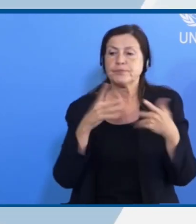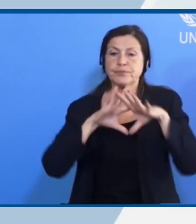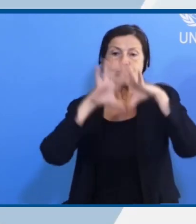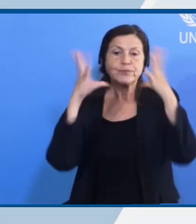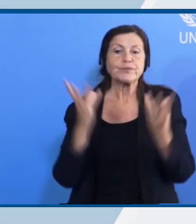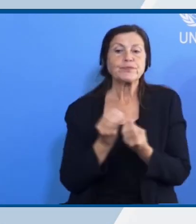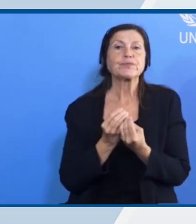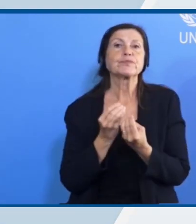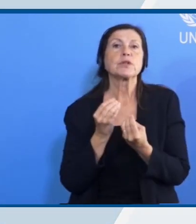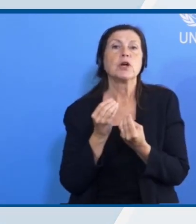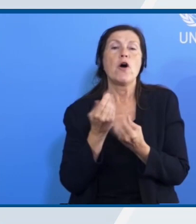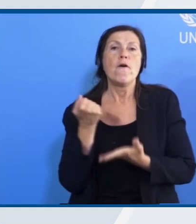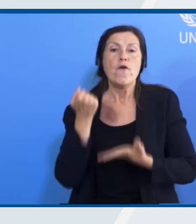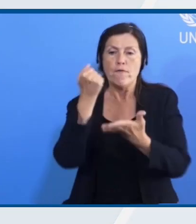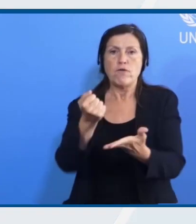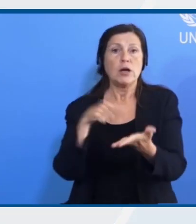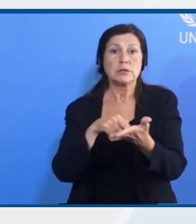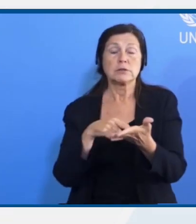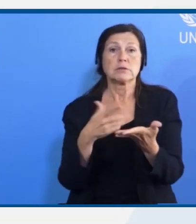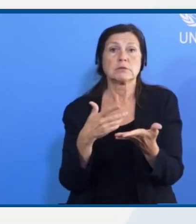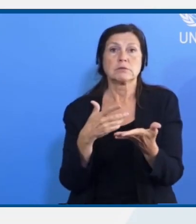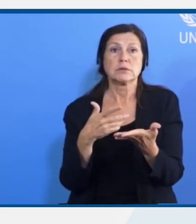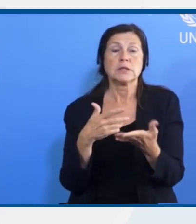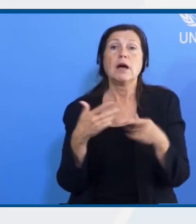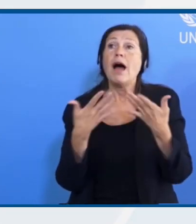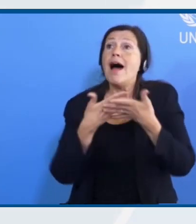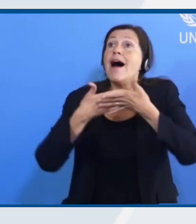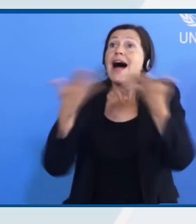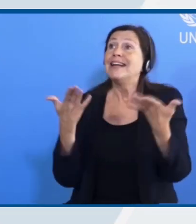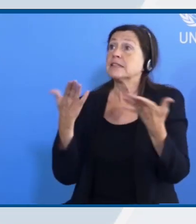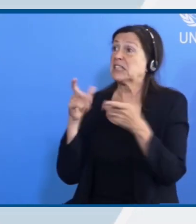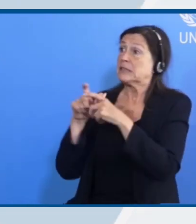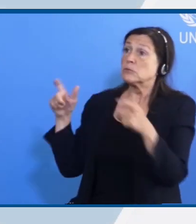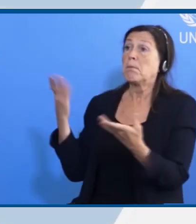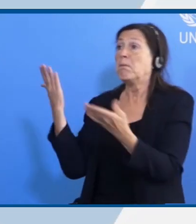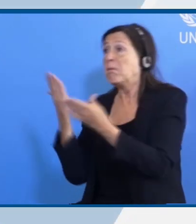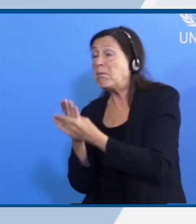to mean any institution that provides finance, basically. And